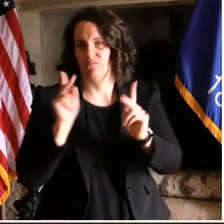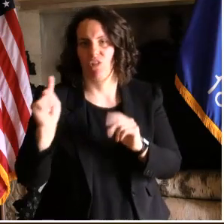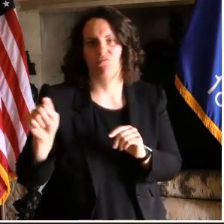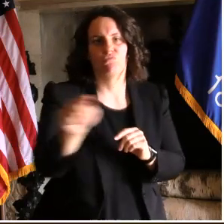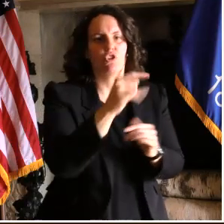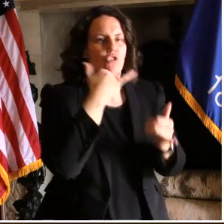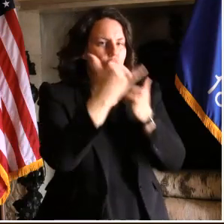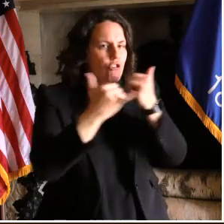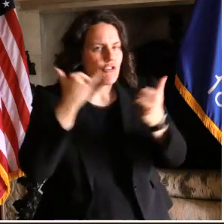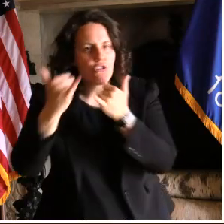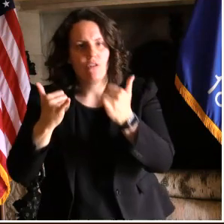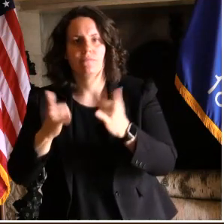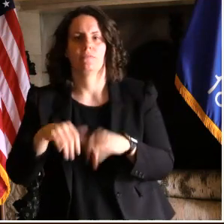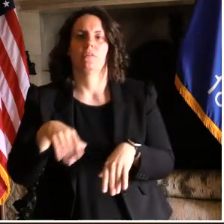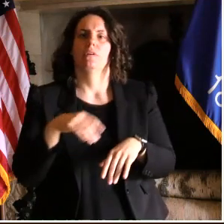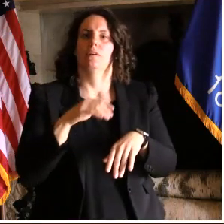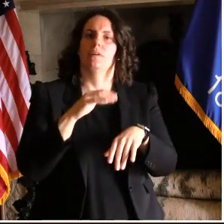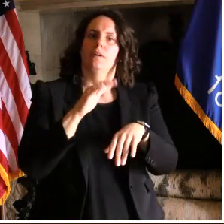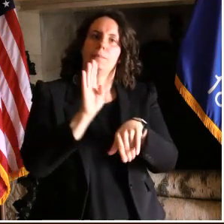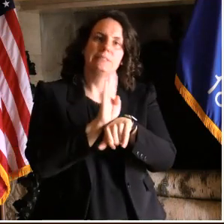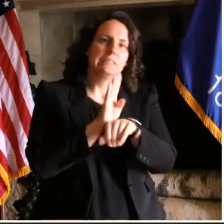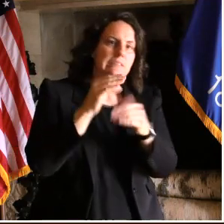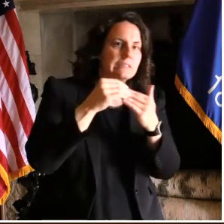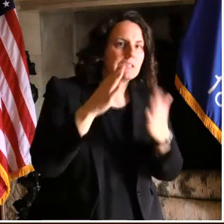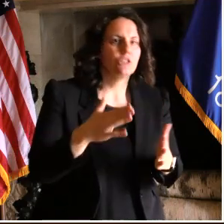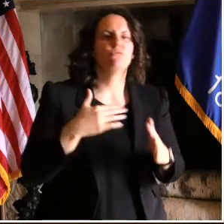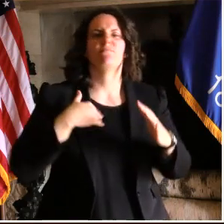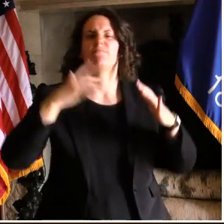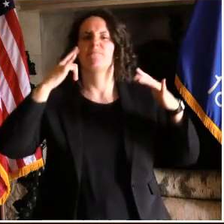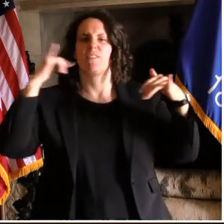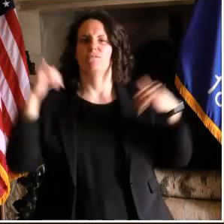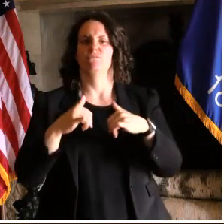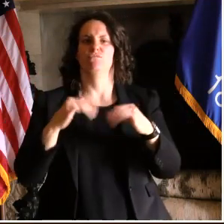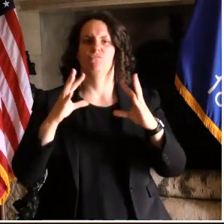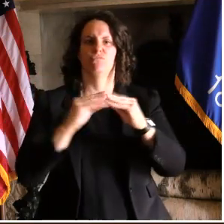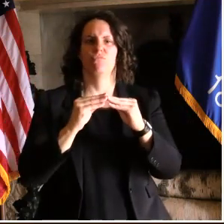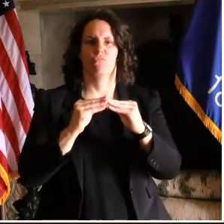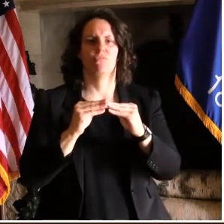last night where those business leaders were insistent